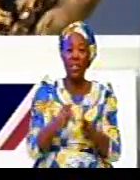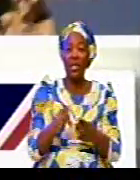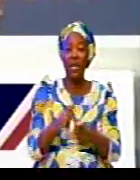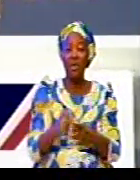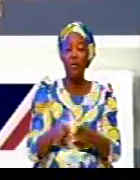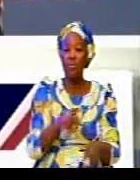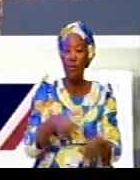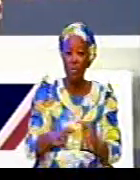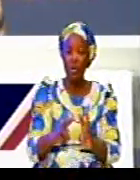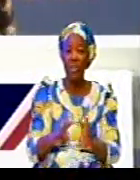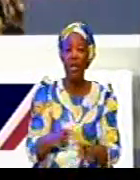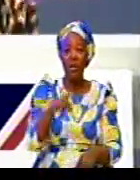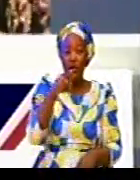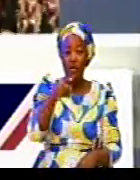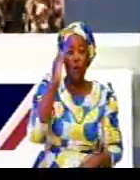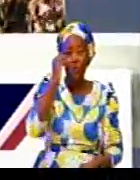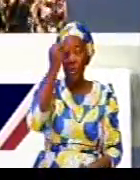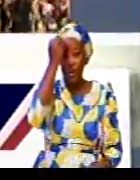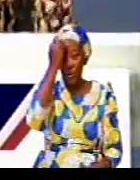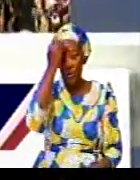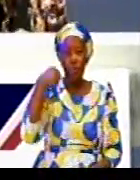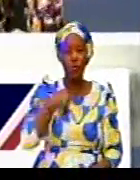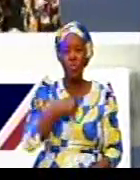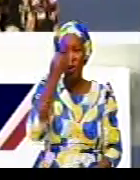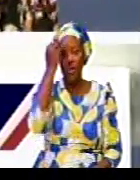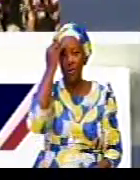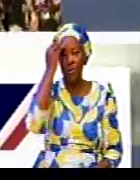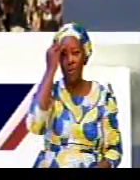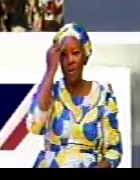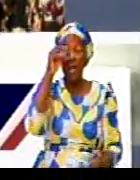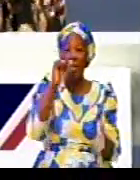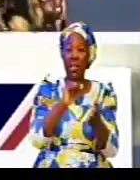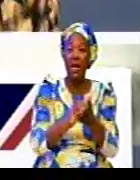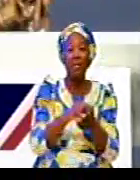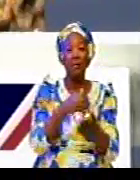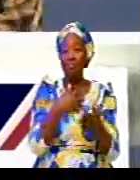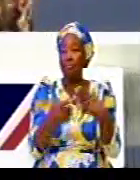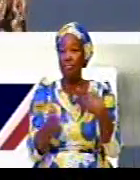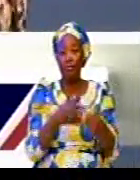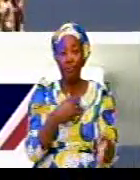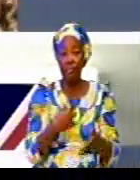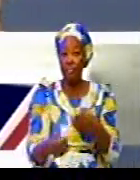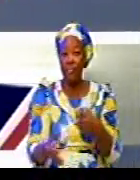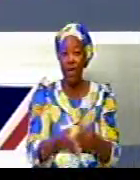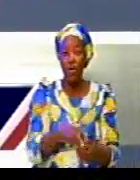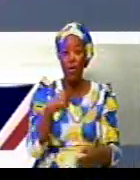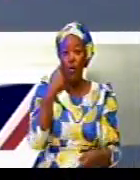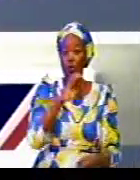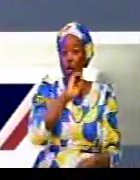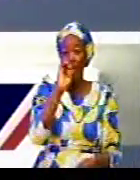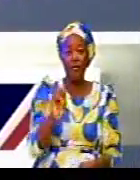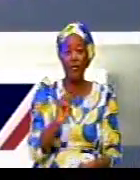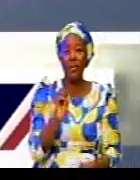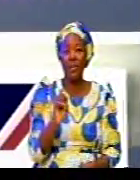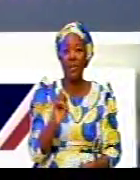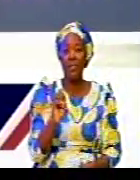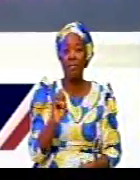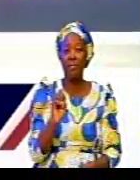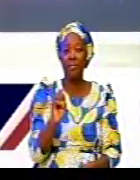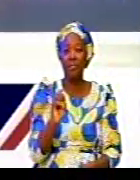Experientially, you will know. In a practical, definite way, you will know. We know